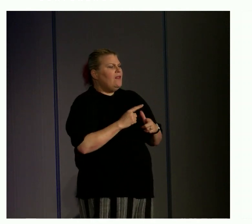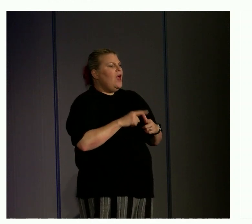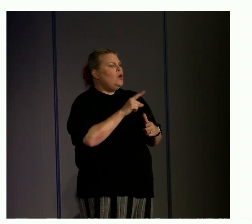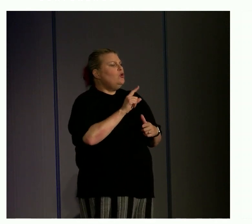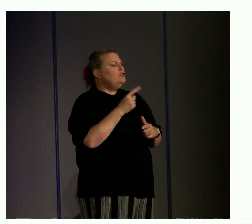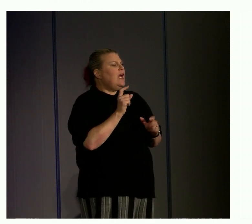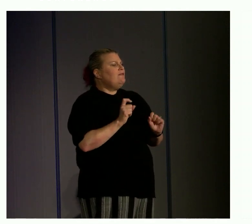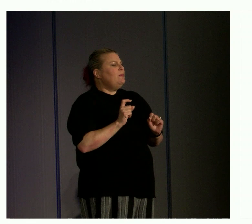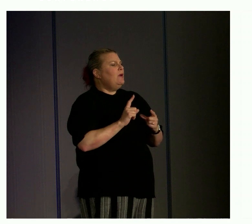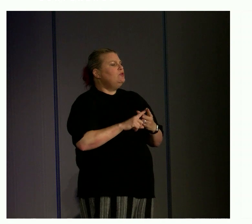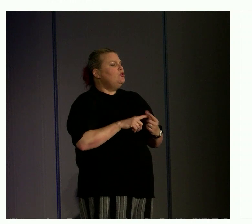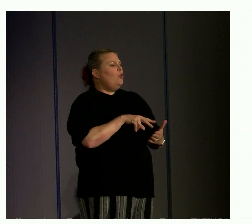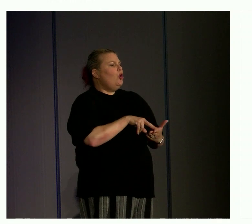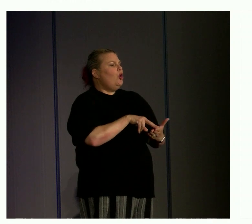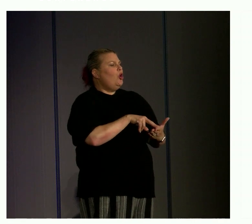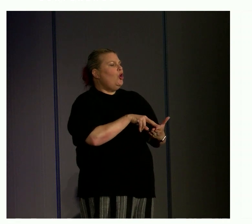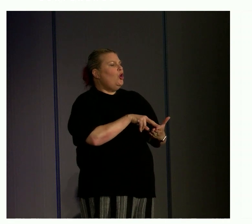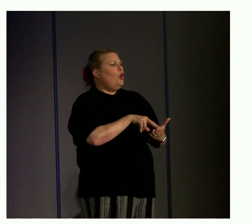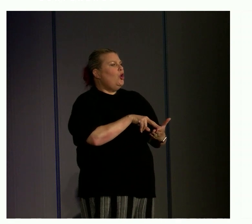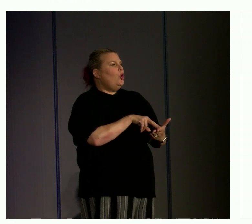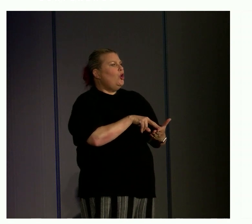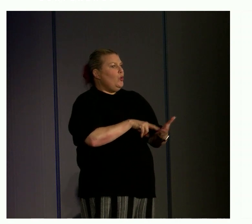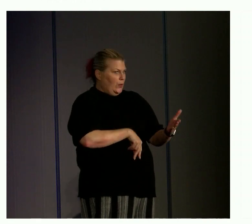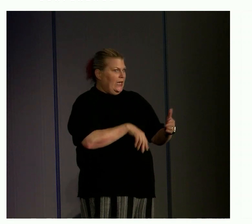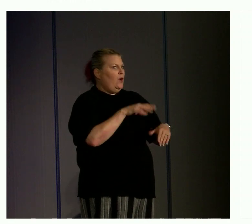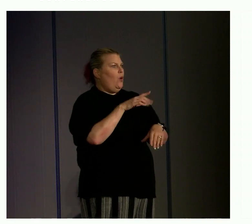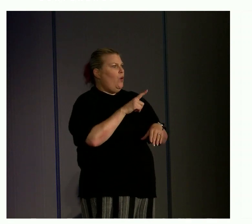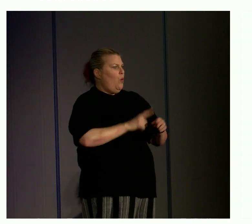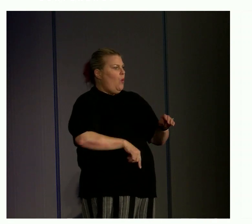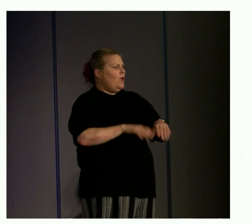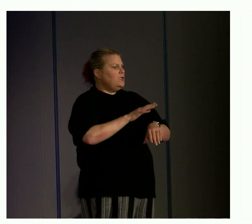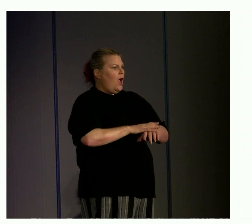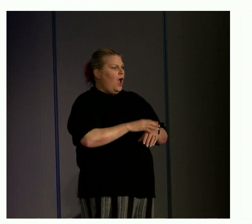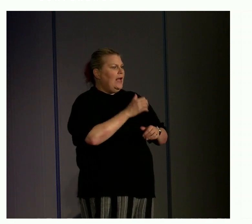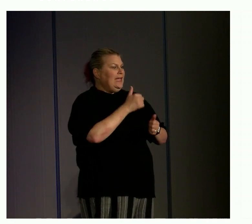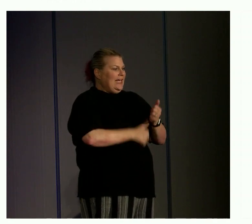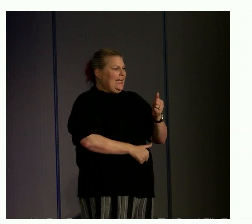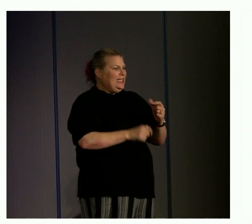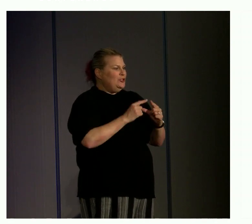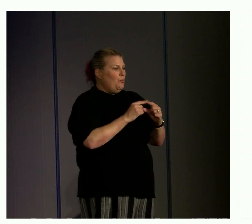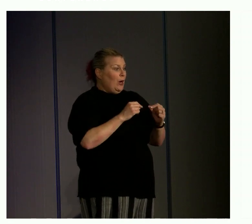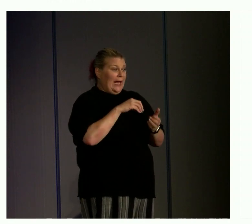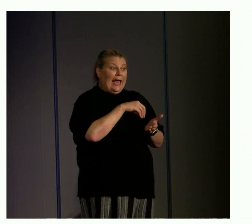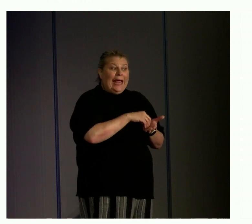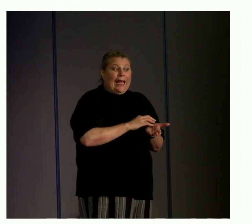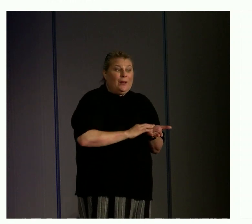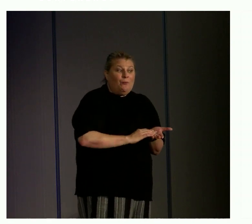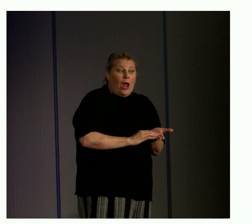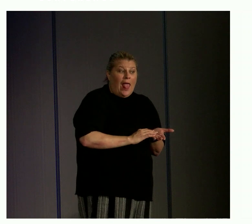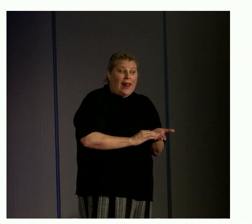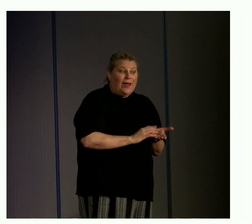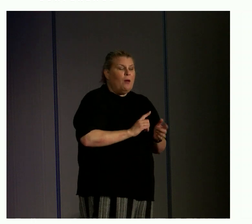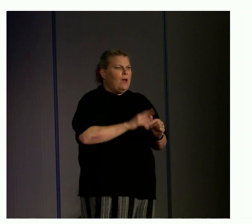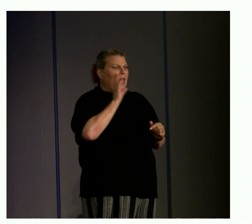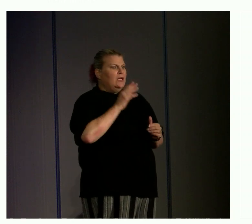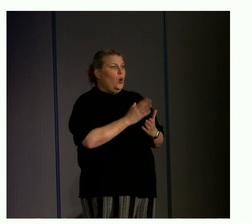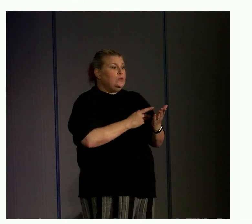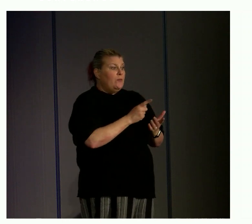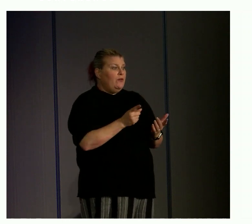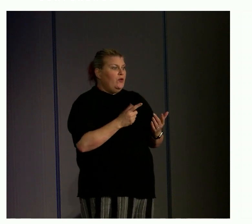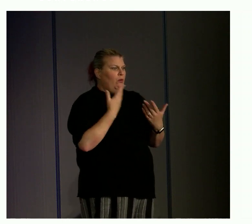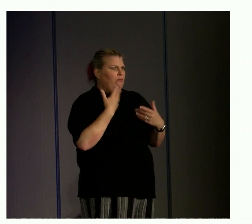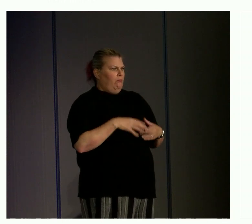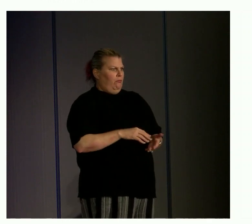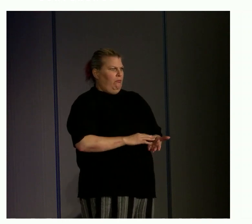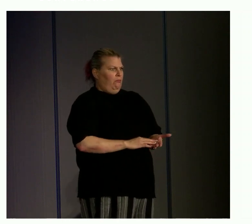have to be able to read what is on each brick in Braille. But I know that some of you don't know